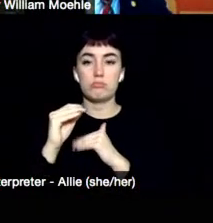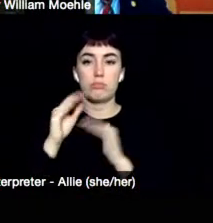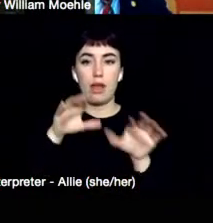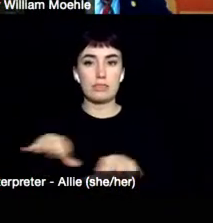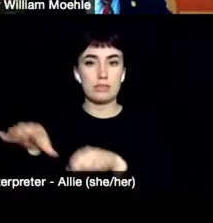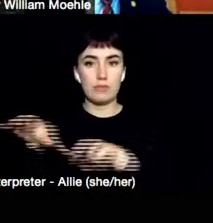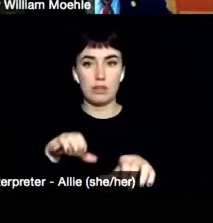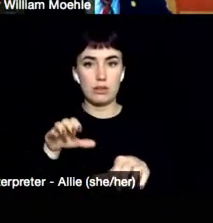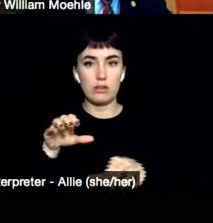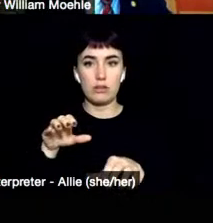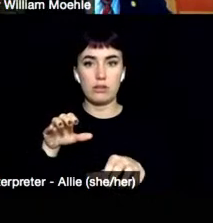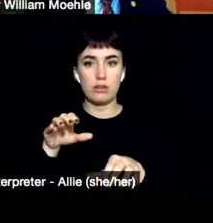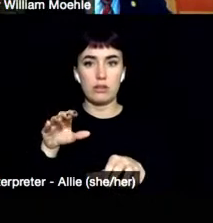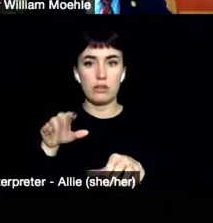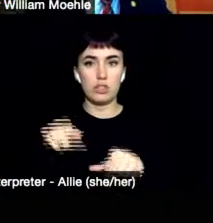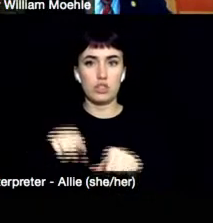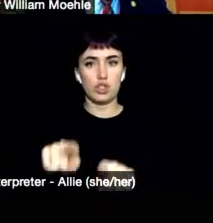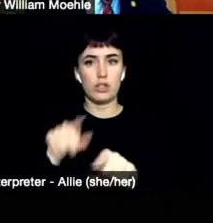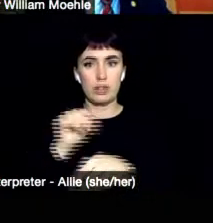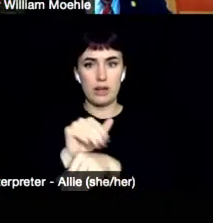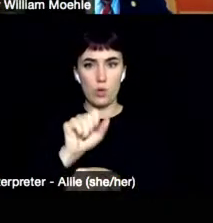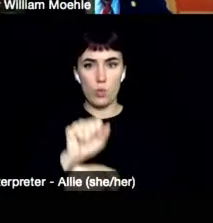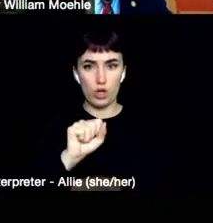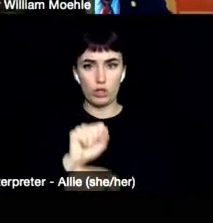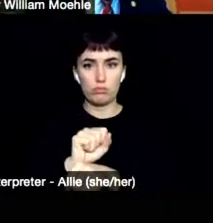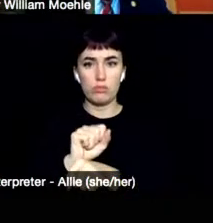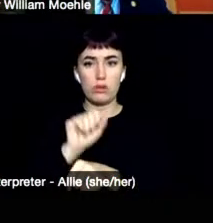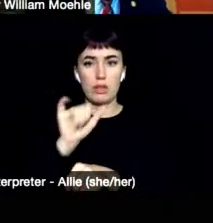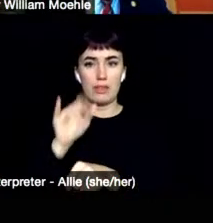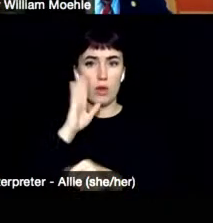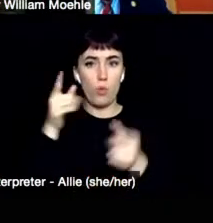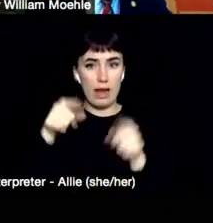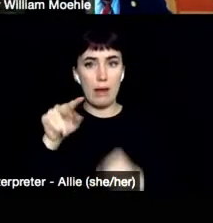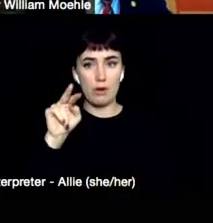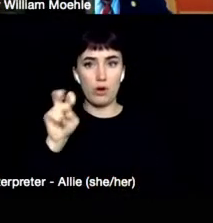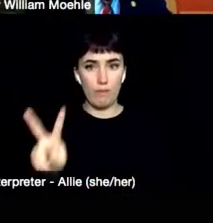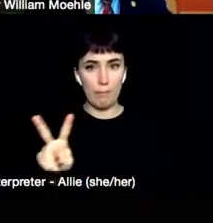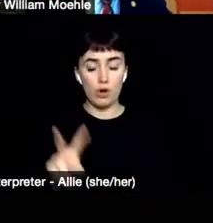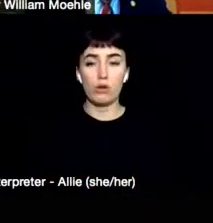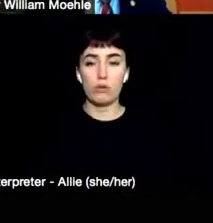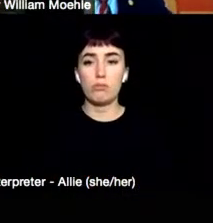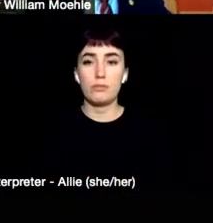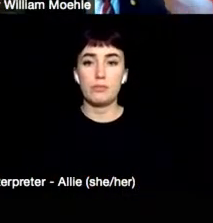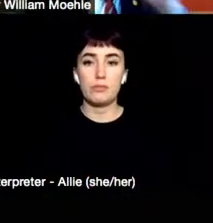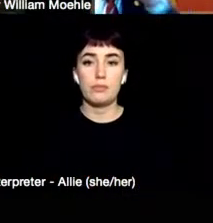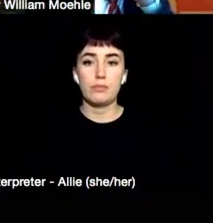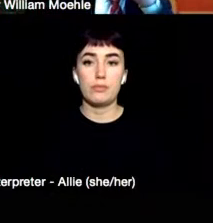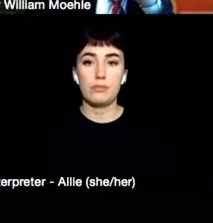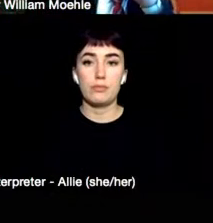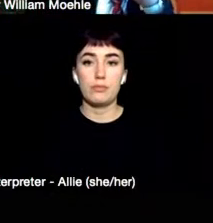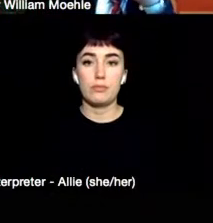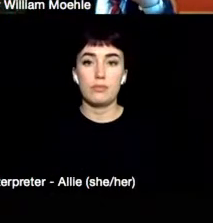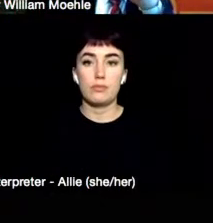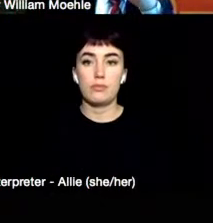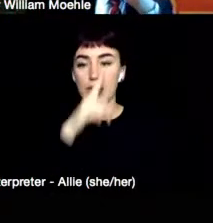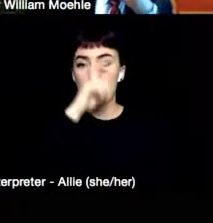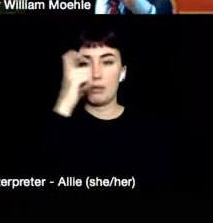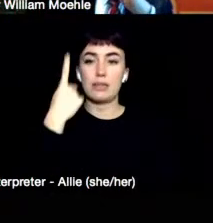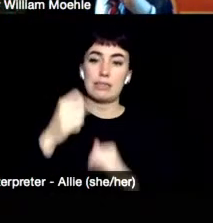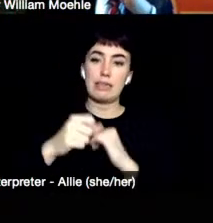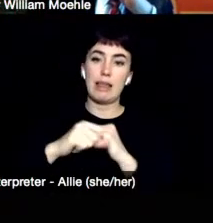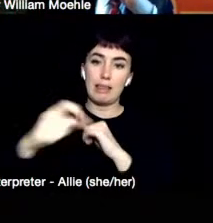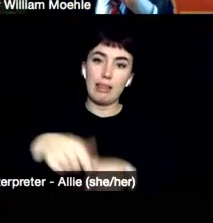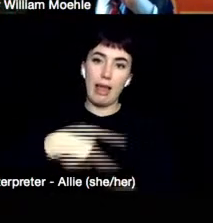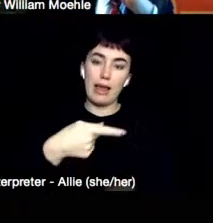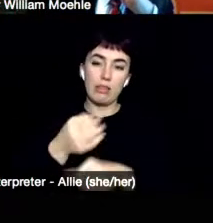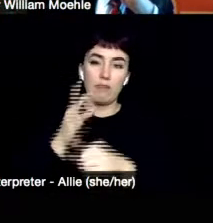activities during night work, and that would occur in November due to the length of the project, and